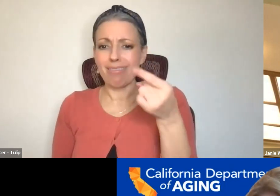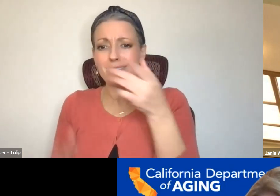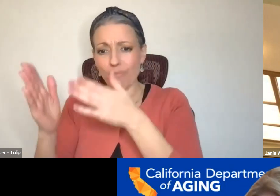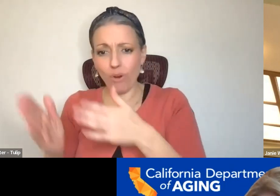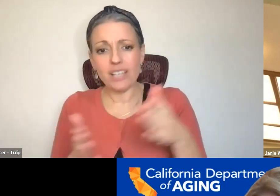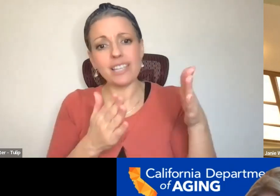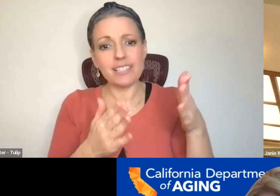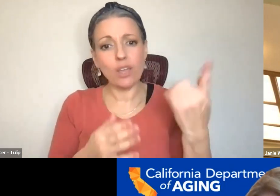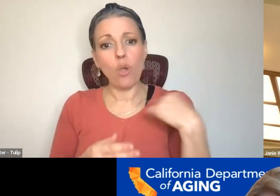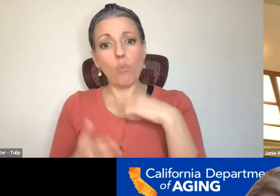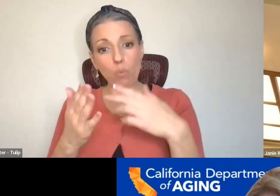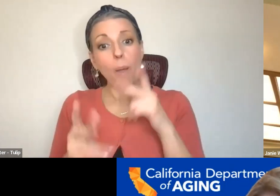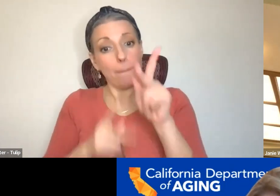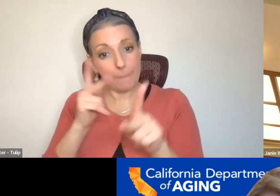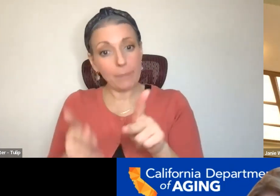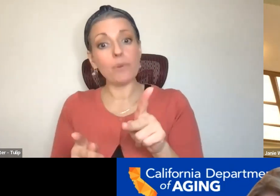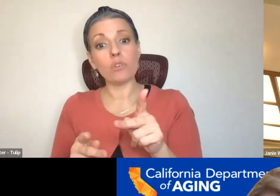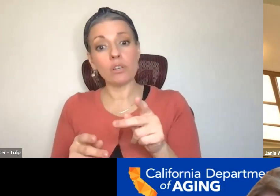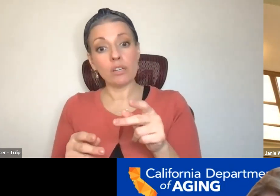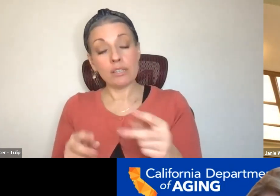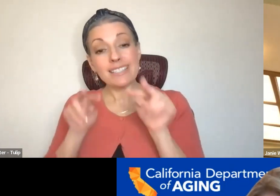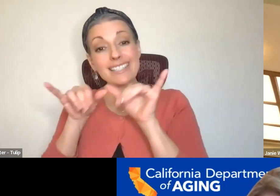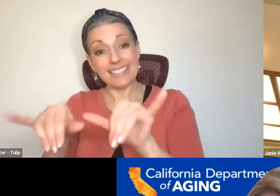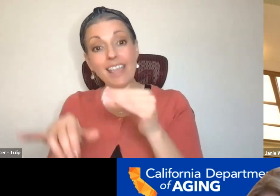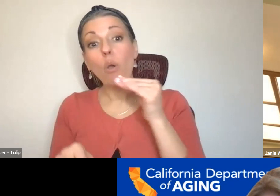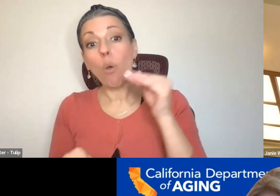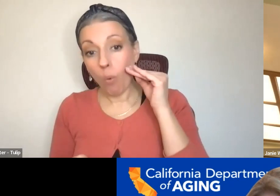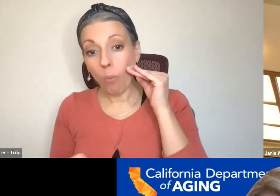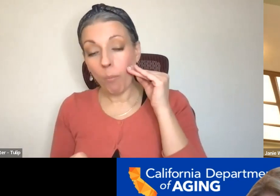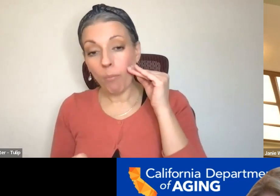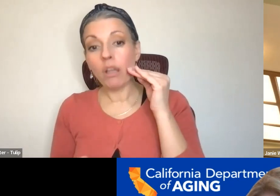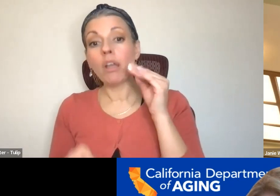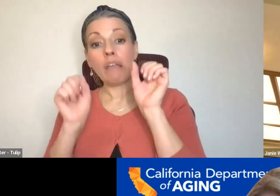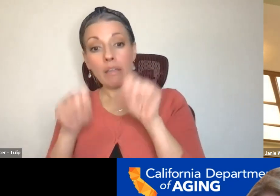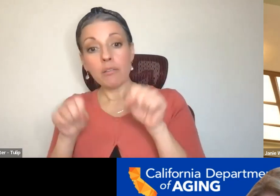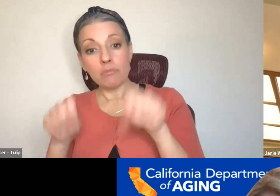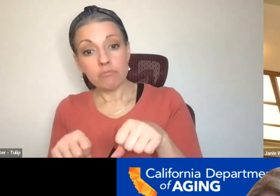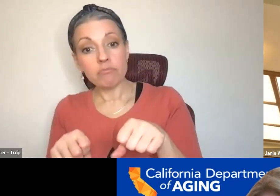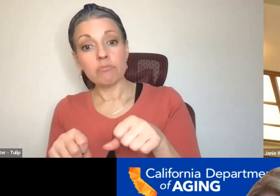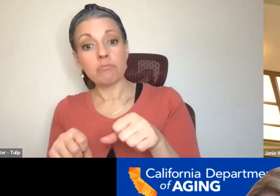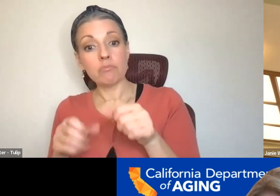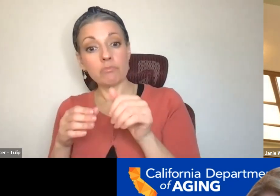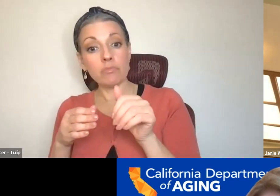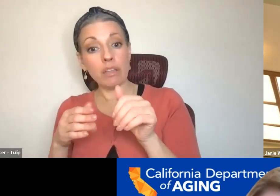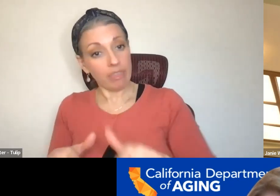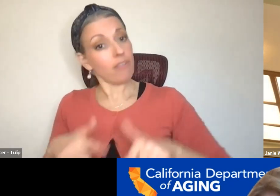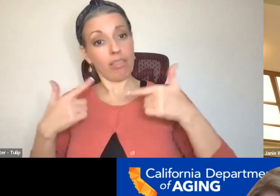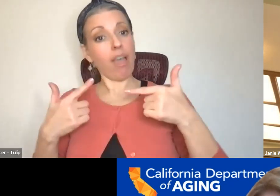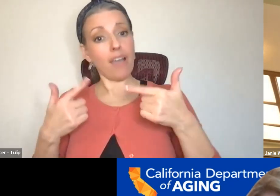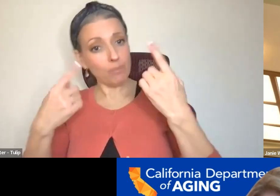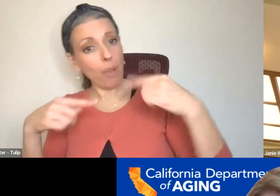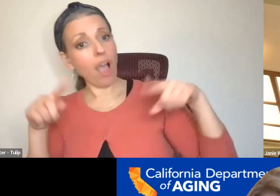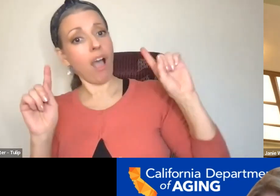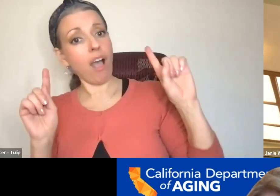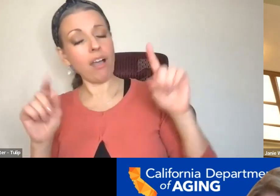process? We want these folks to be able to stay at home. We want them to be able to lead the lives that they want to